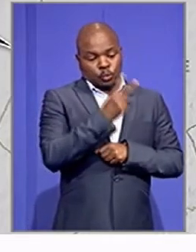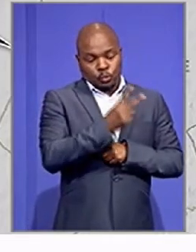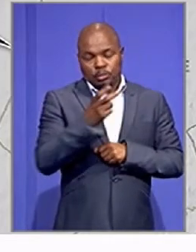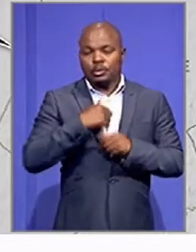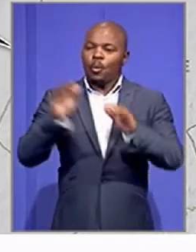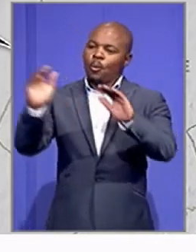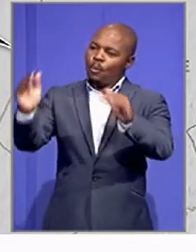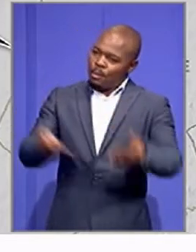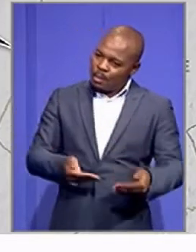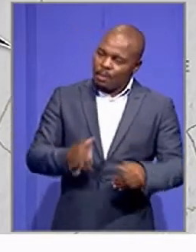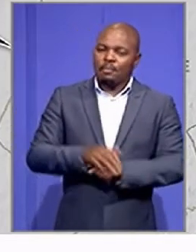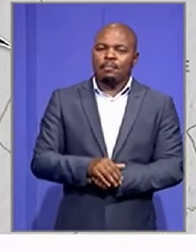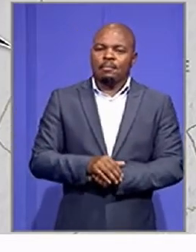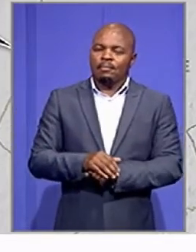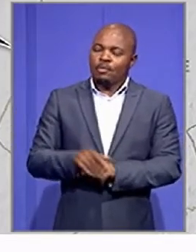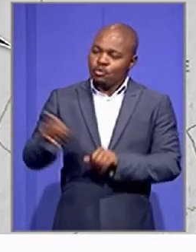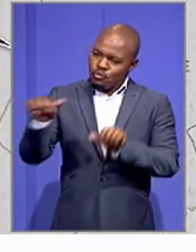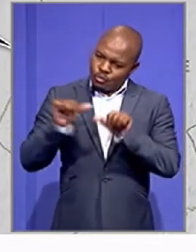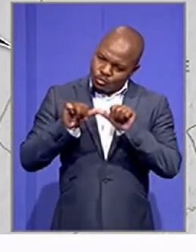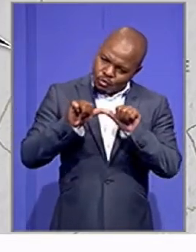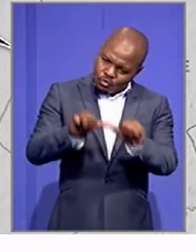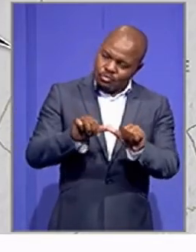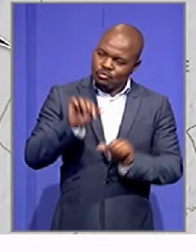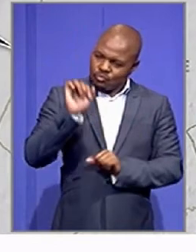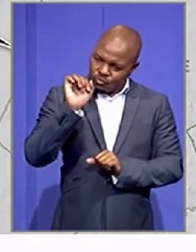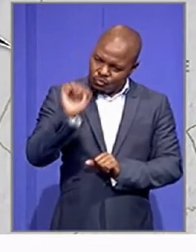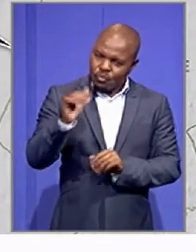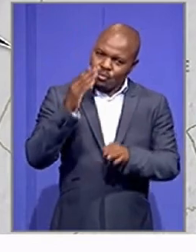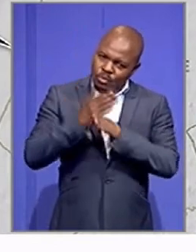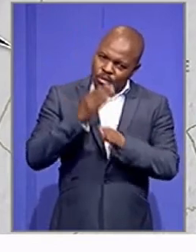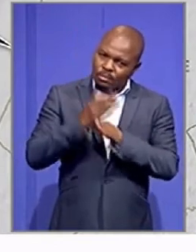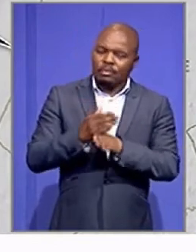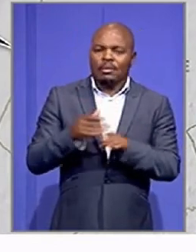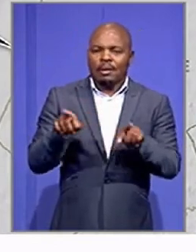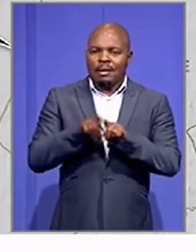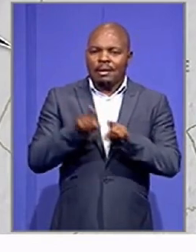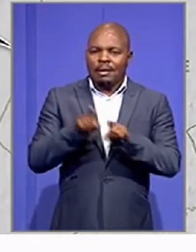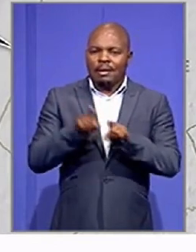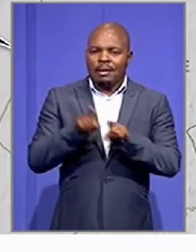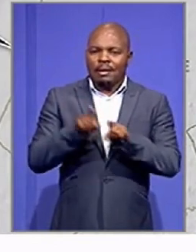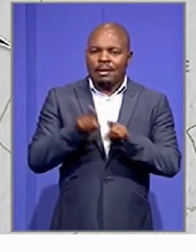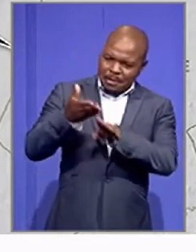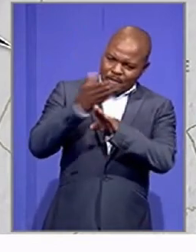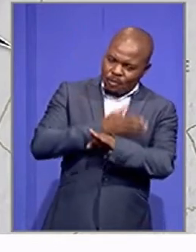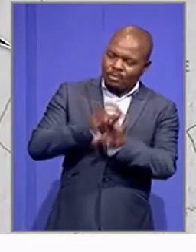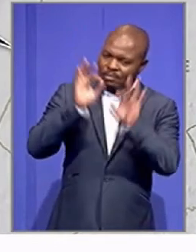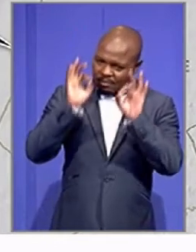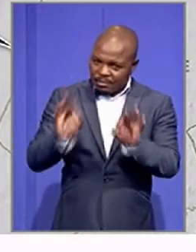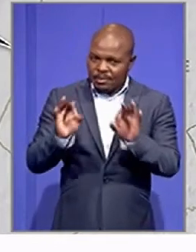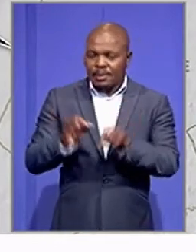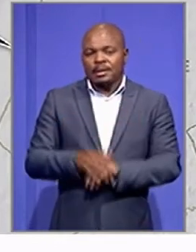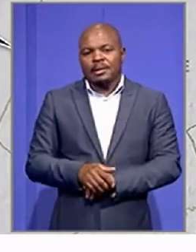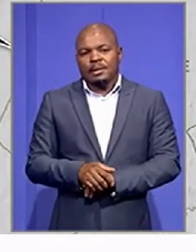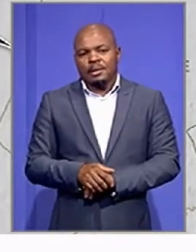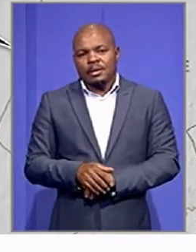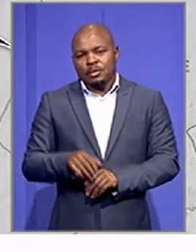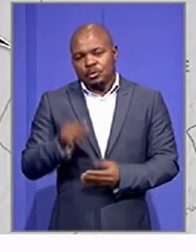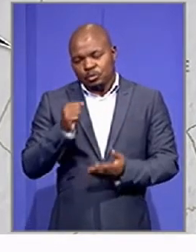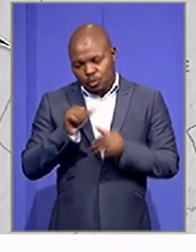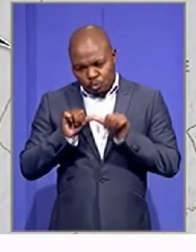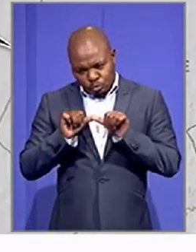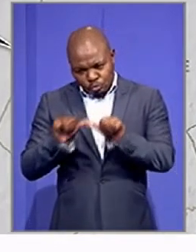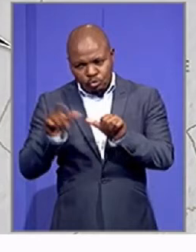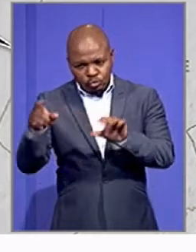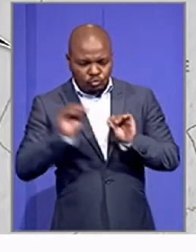let them continue doing what we know them doing, what they were trained for, what they love, to show the love to our children, continue to teach